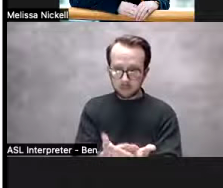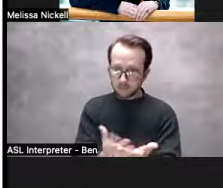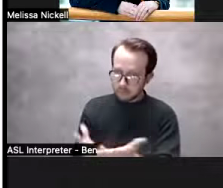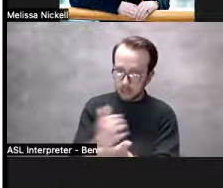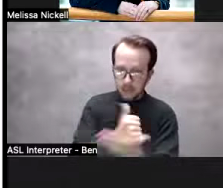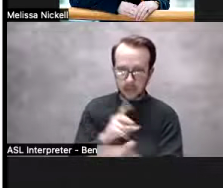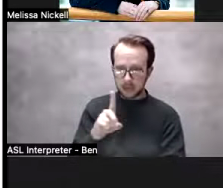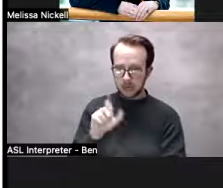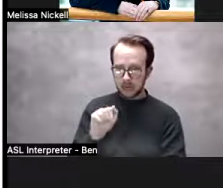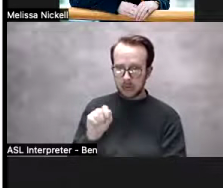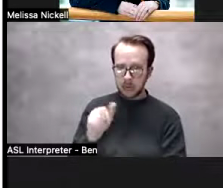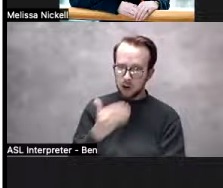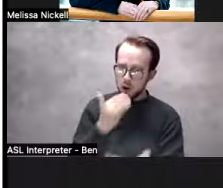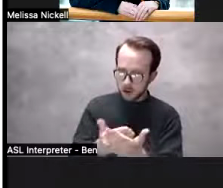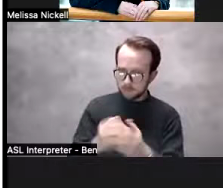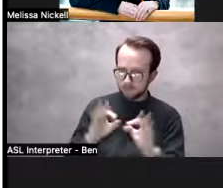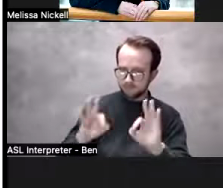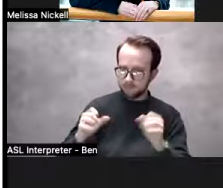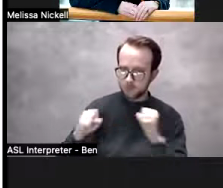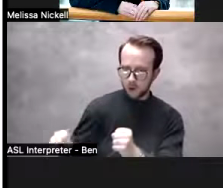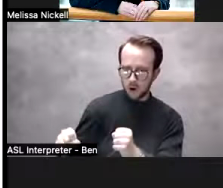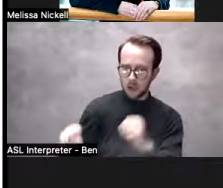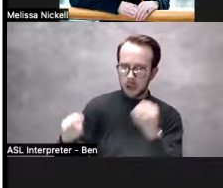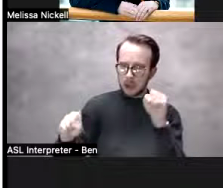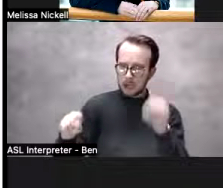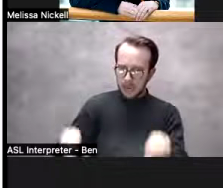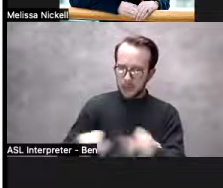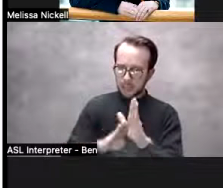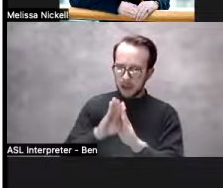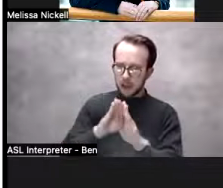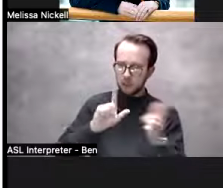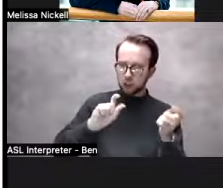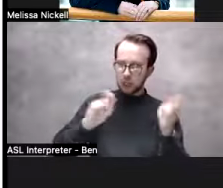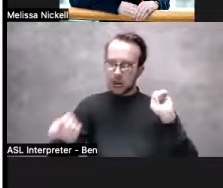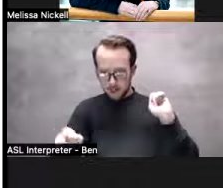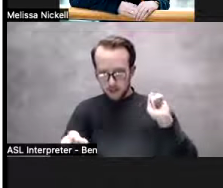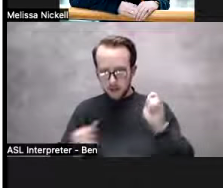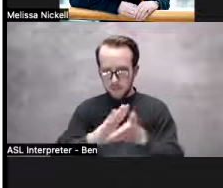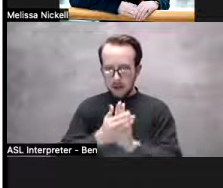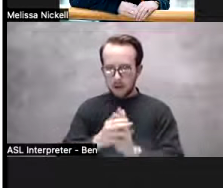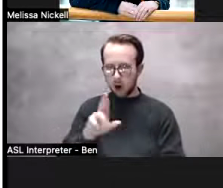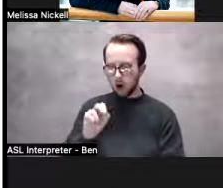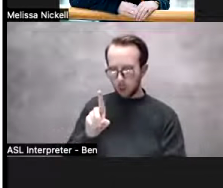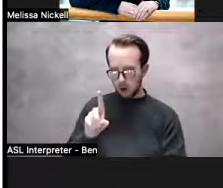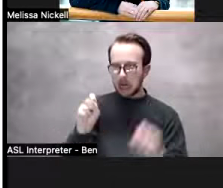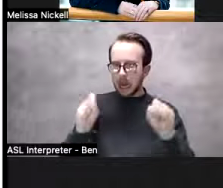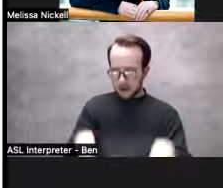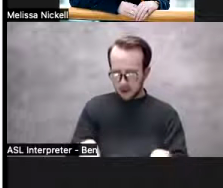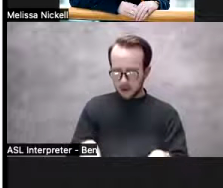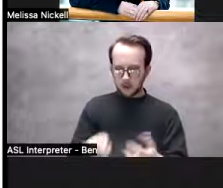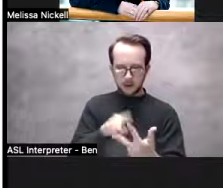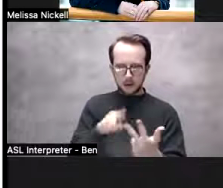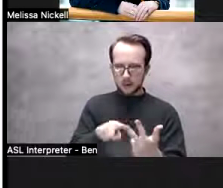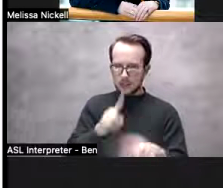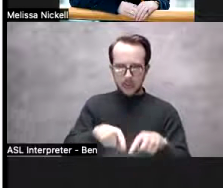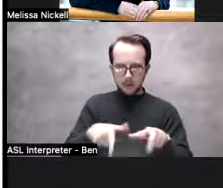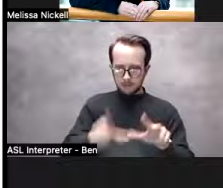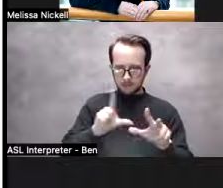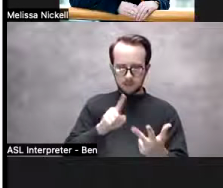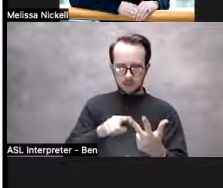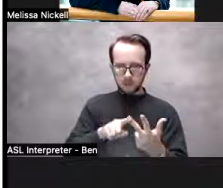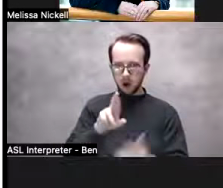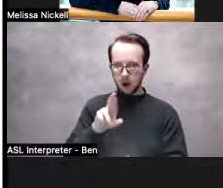could then develop those into an R01 grant. But as they are, they're not renewable. R03s, you can request up to